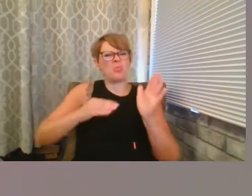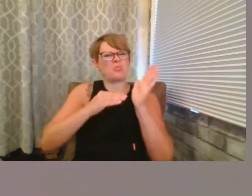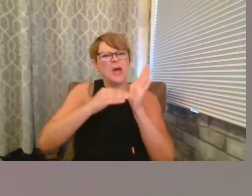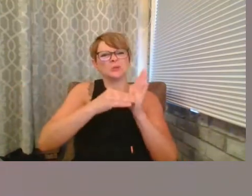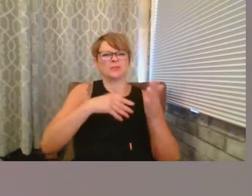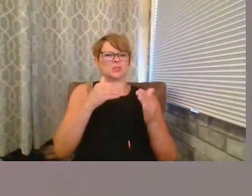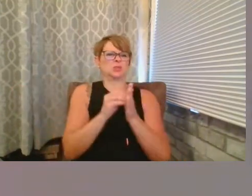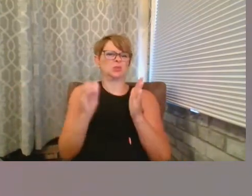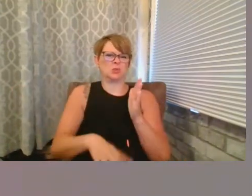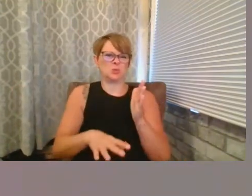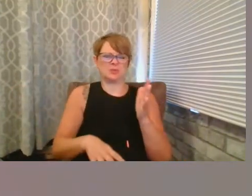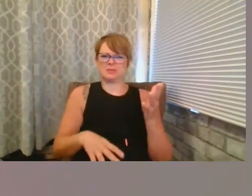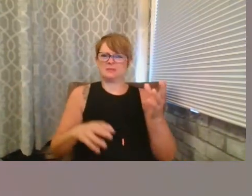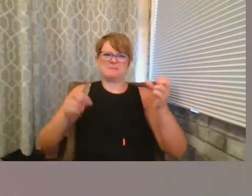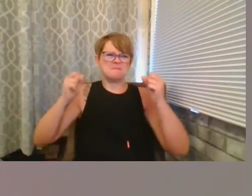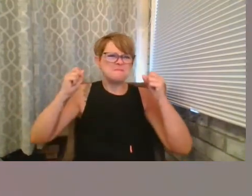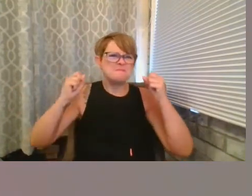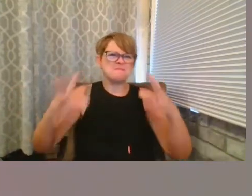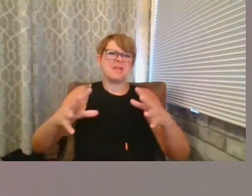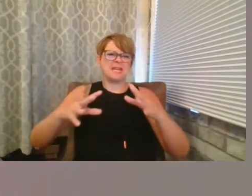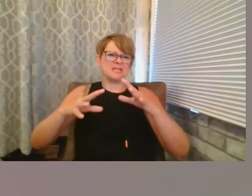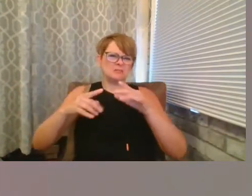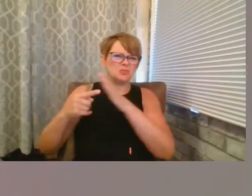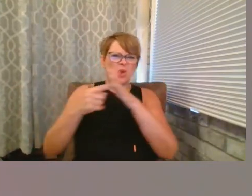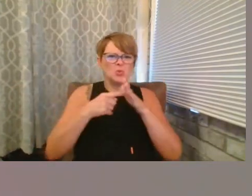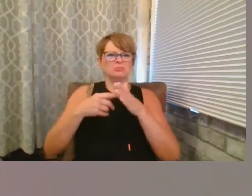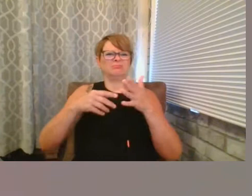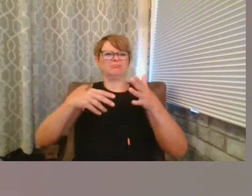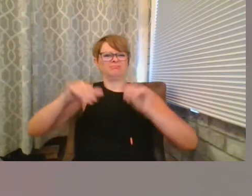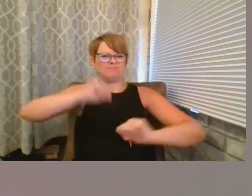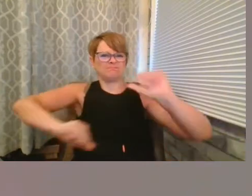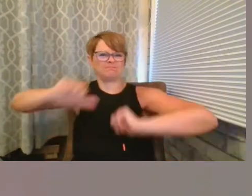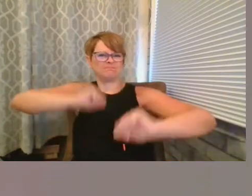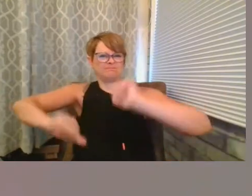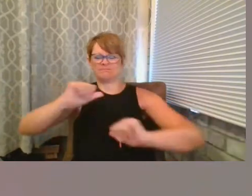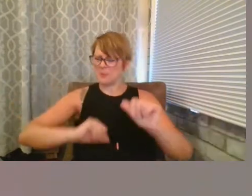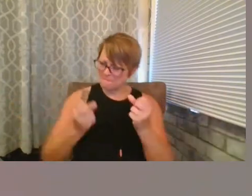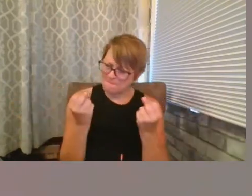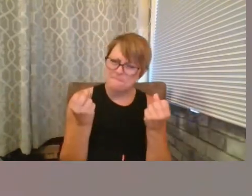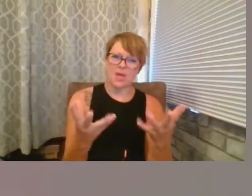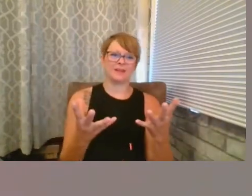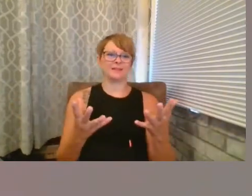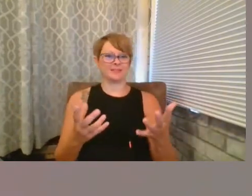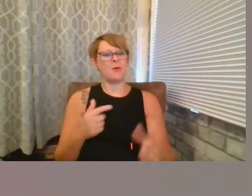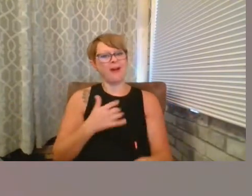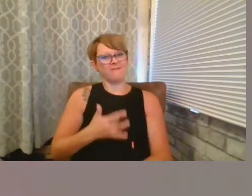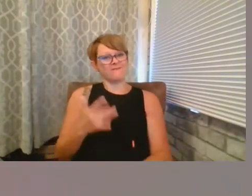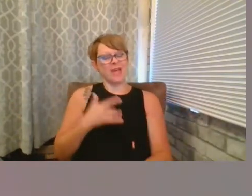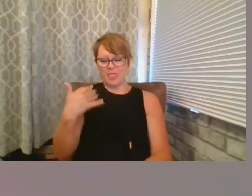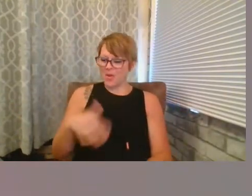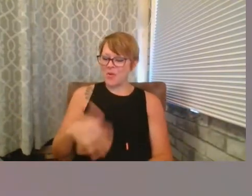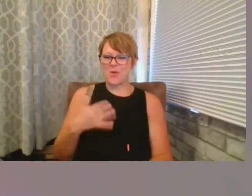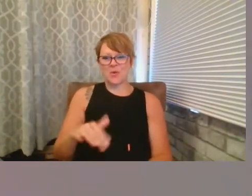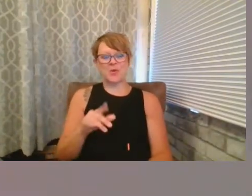and hundreds of shows we have done. So I take that as a huge business, entrepreneur